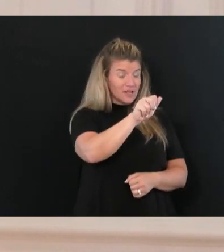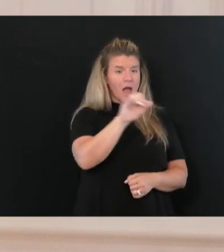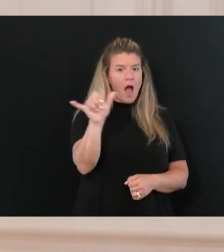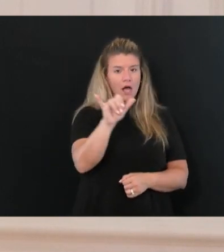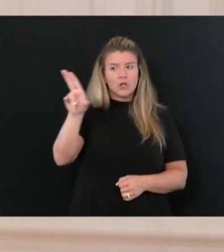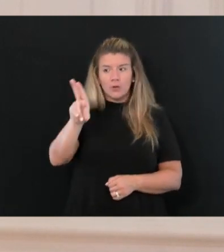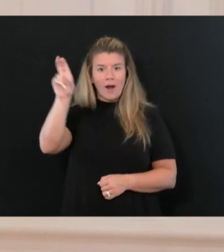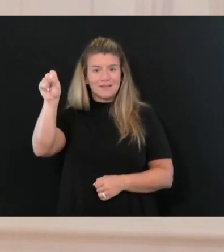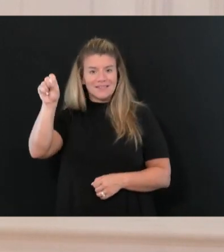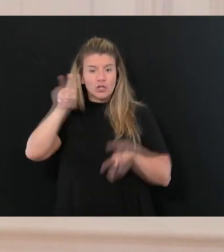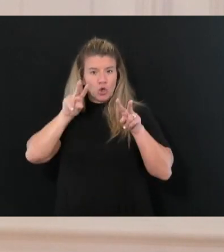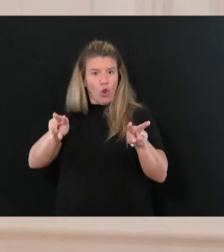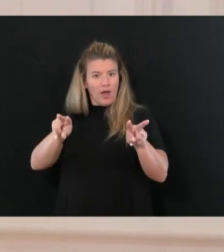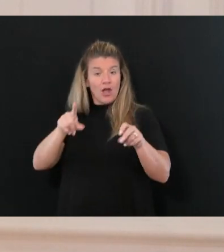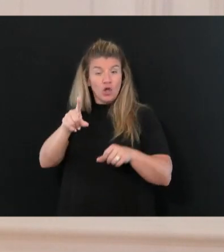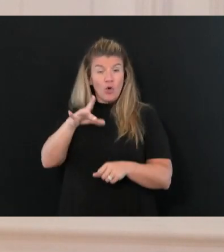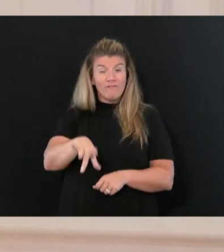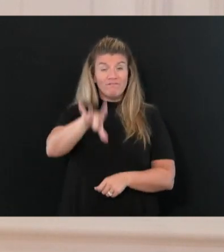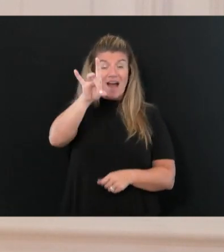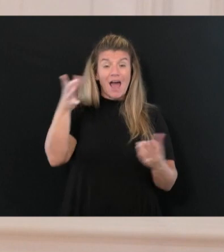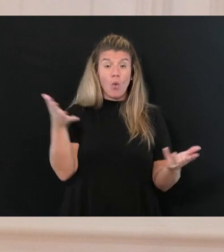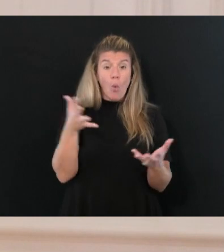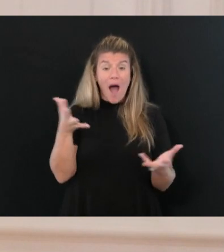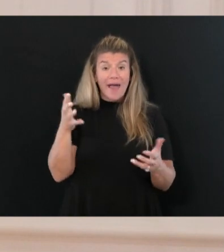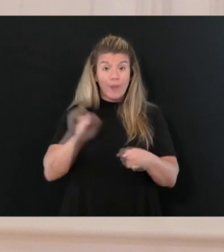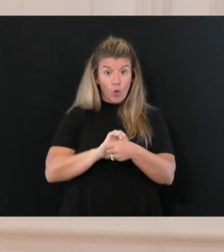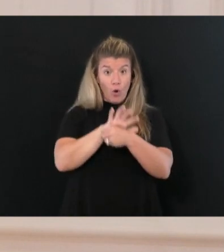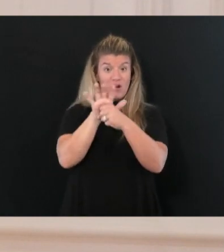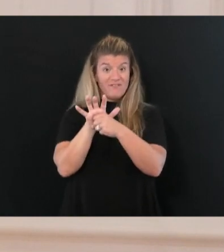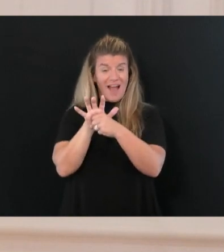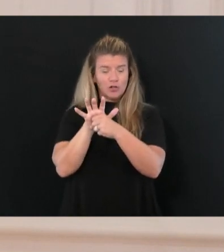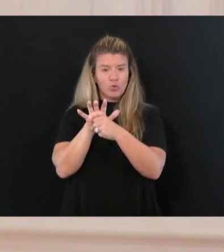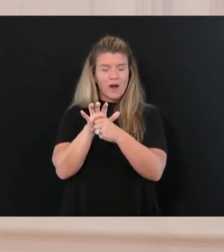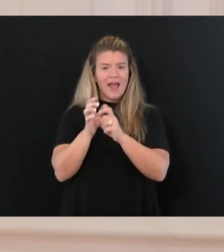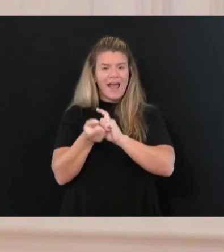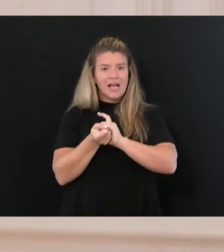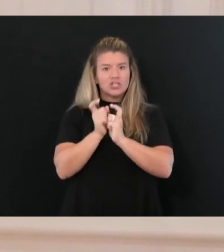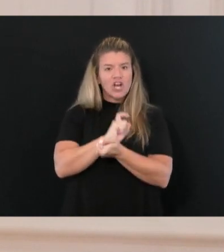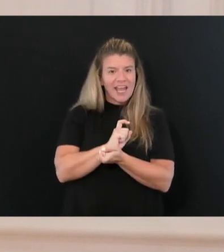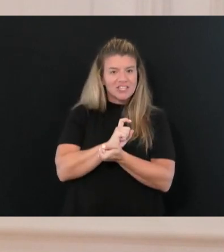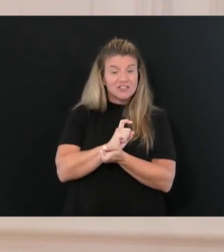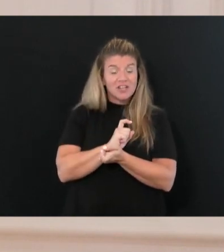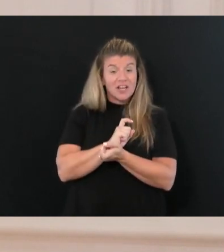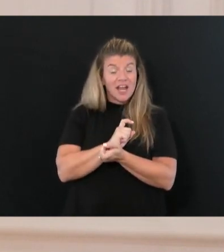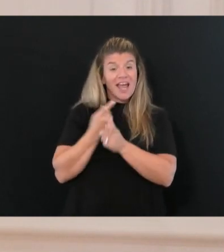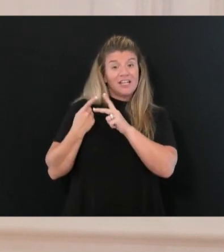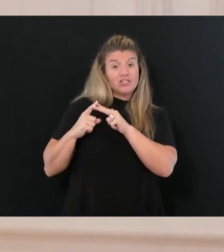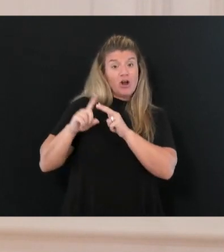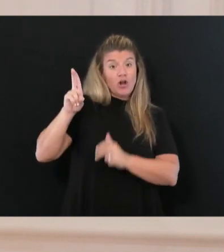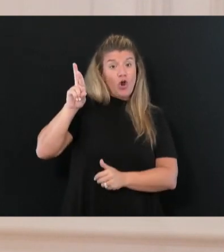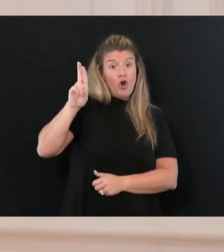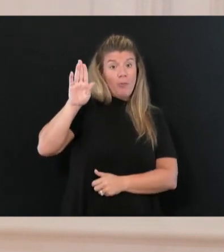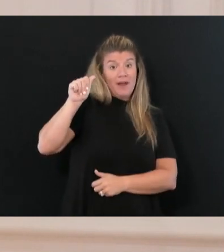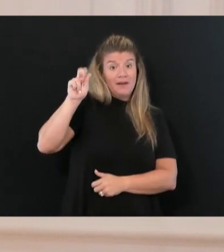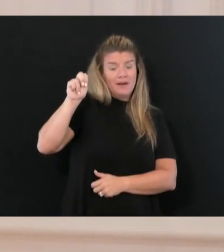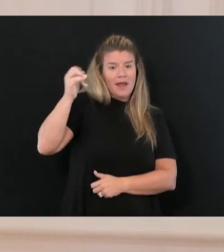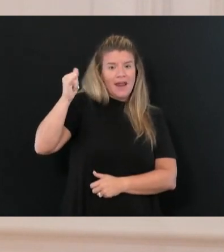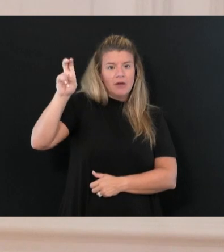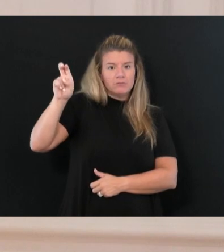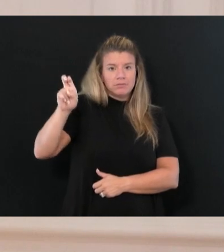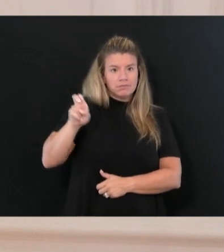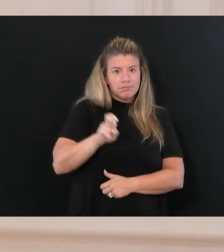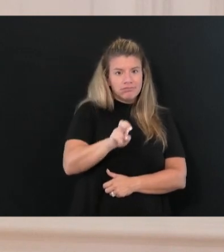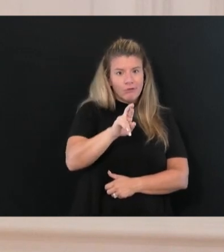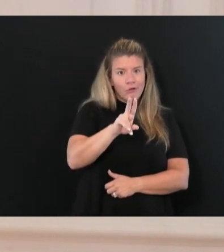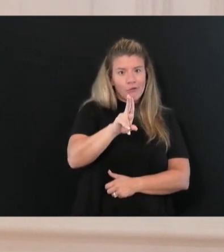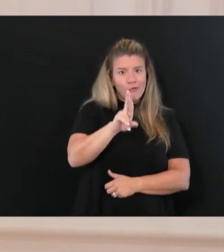find is that COVID-19 has moved from urban centers to rural centers. And as we look at